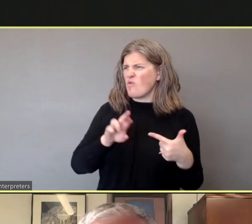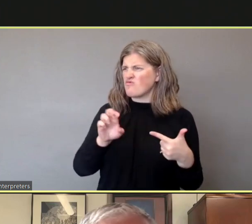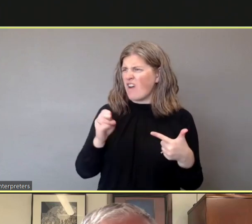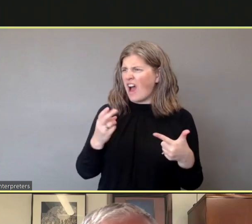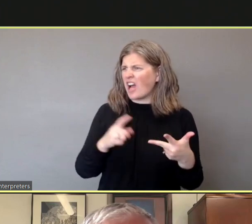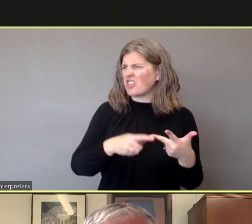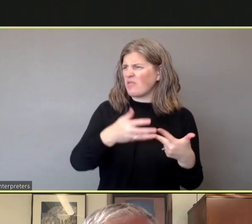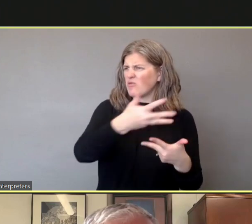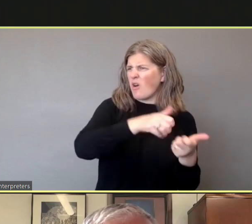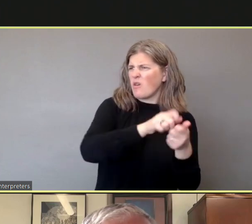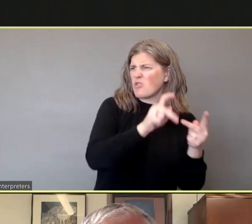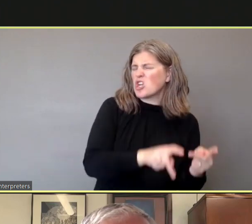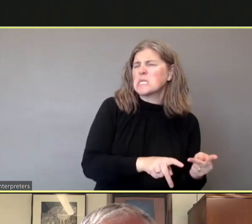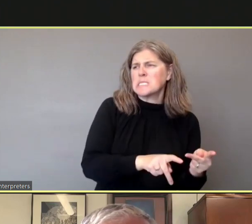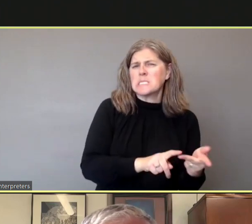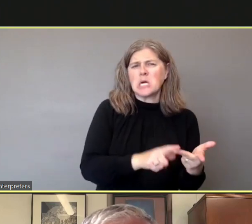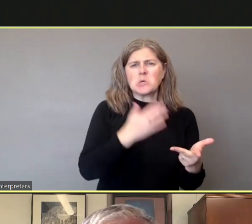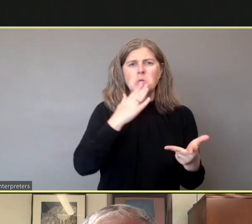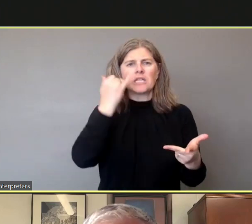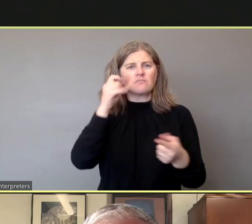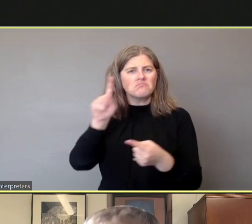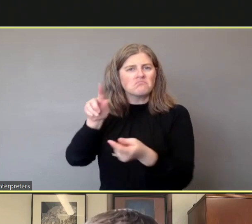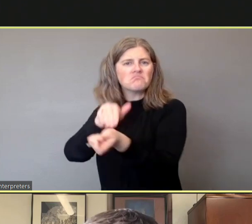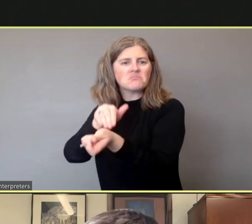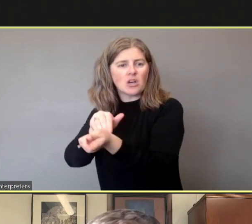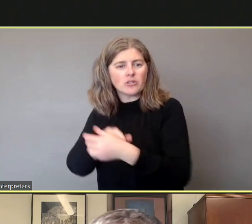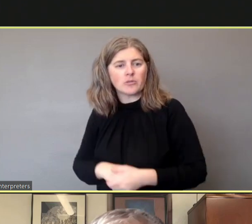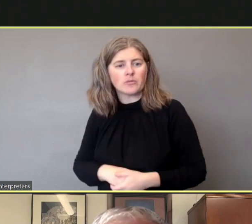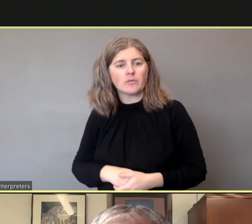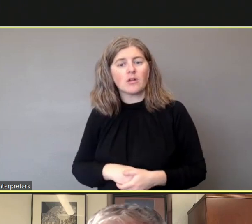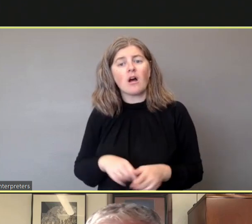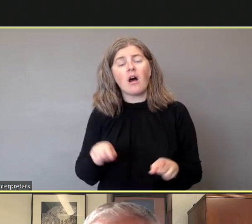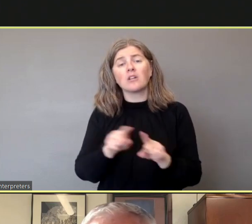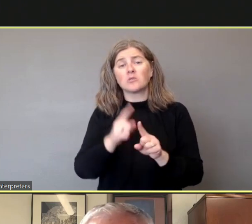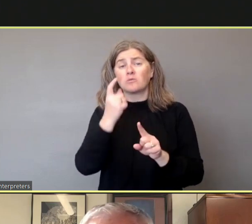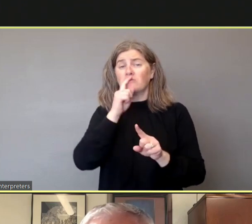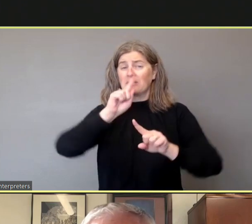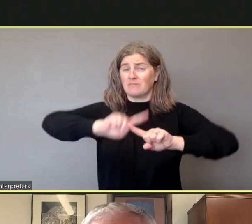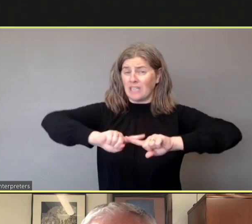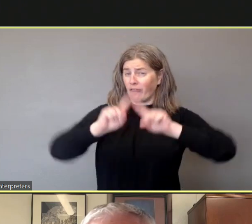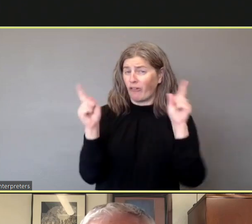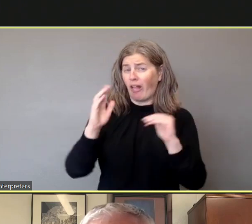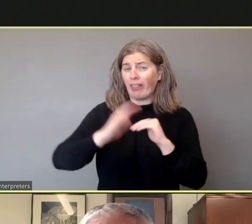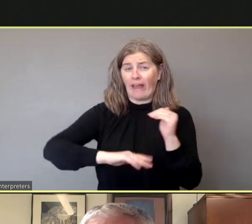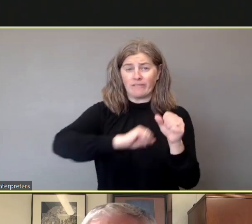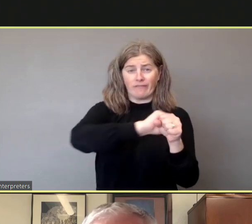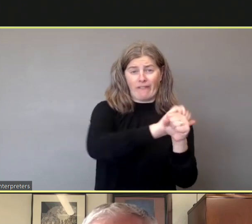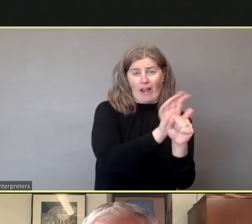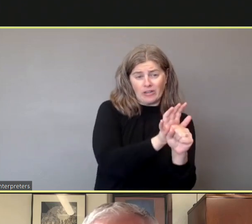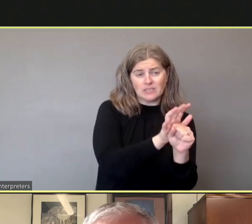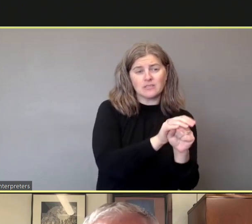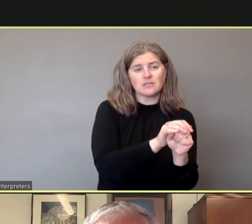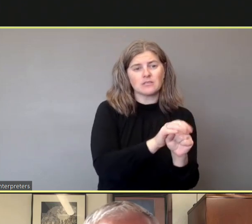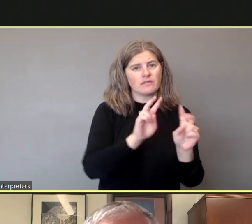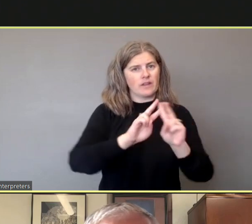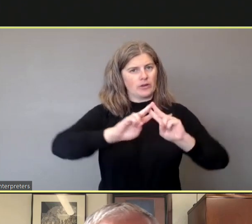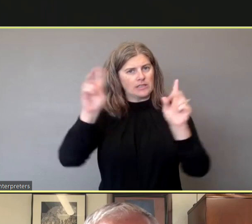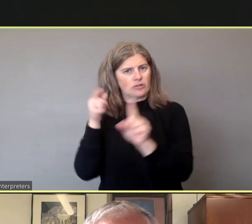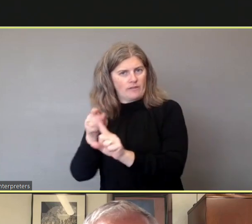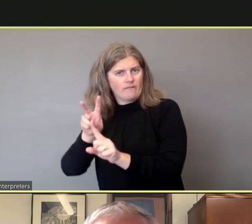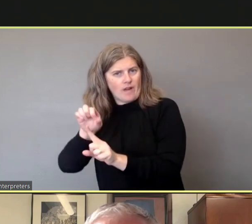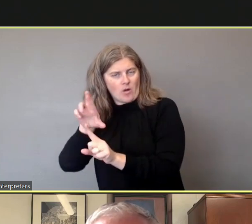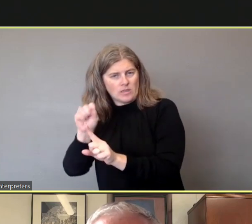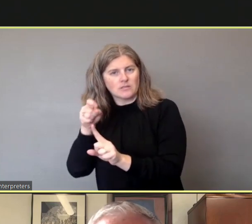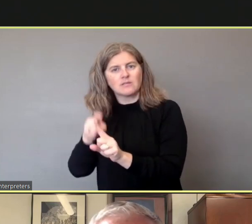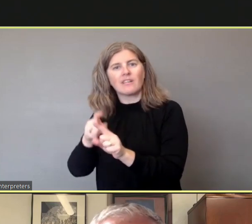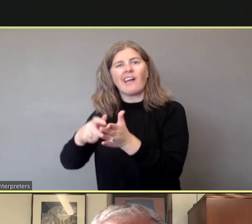about getting that checked out. Another thing that's way different than coronavirus, it's a very different virus, is it can